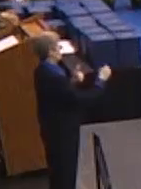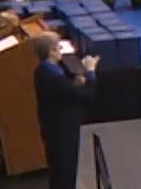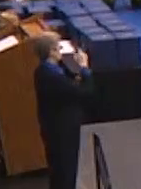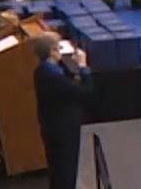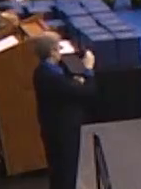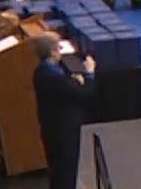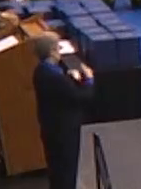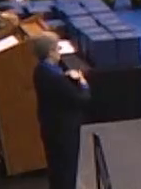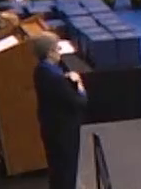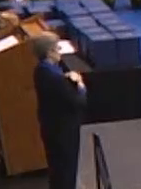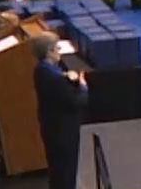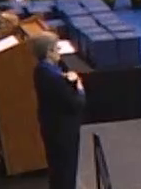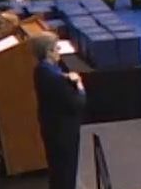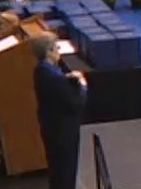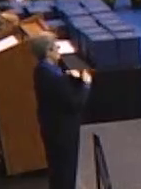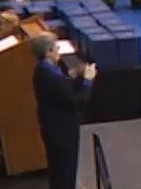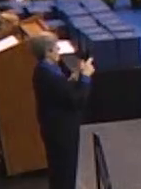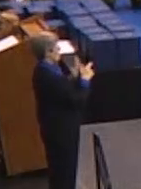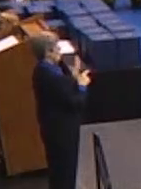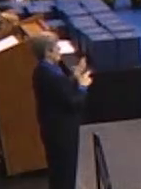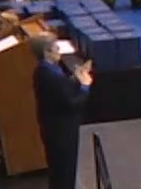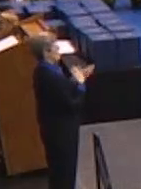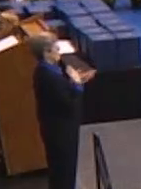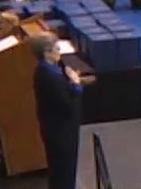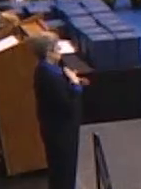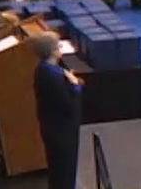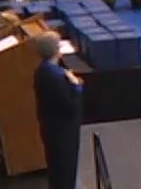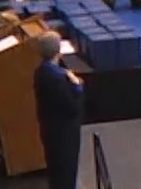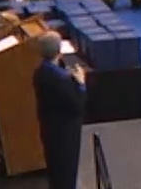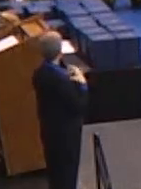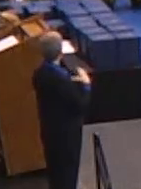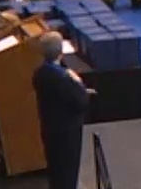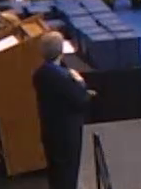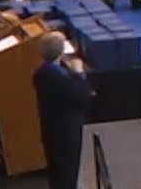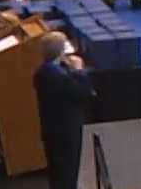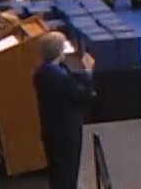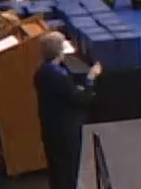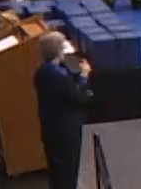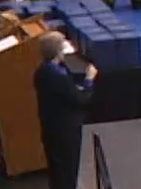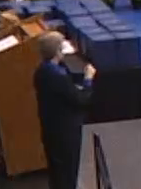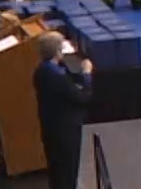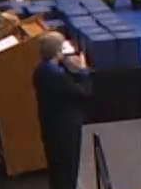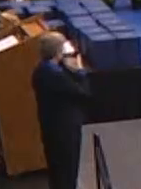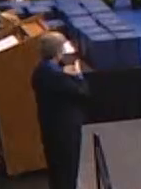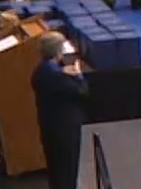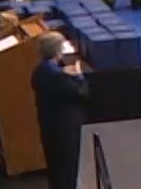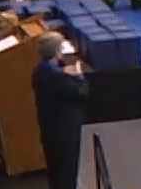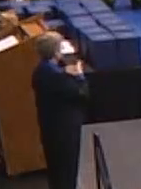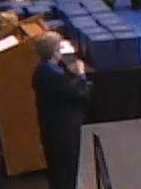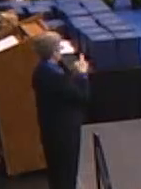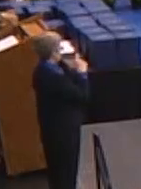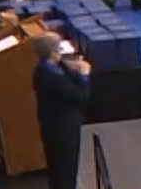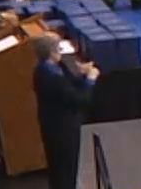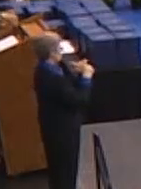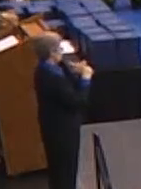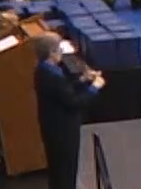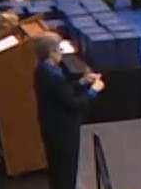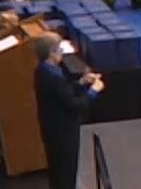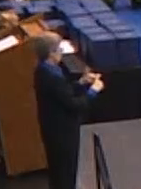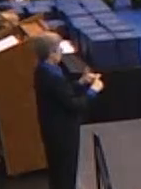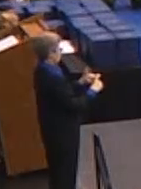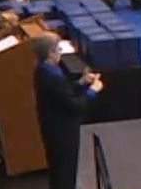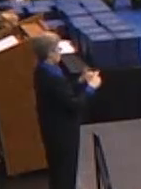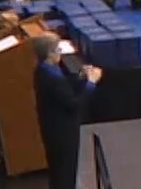vice chairman of the Joint House and Senate Transportation. Not only is Representative McCutcheon a friend and advocate of Calhoun